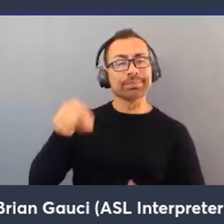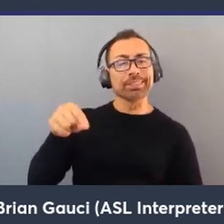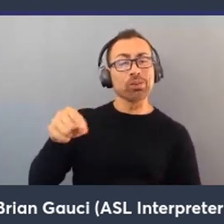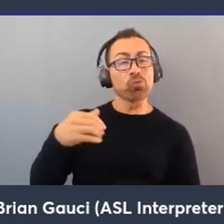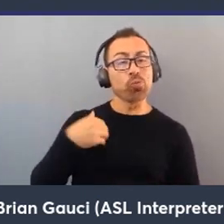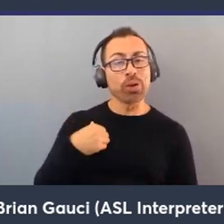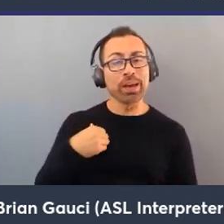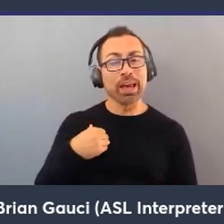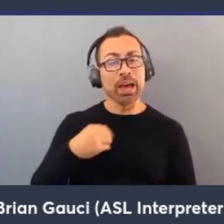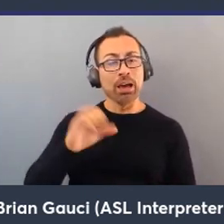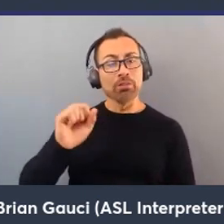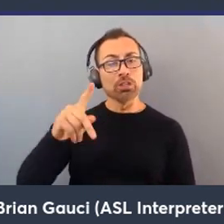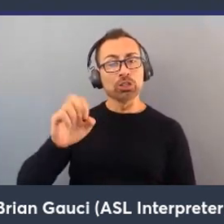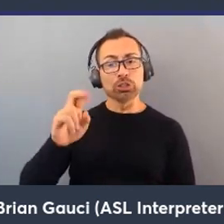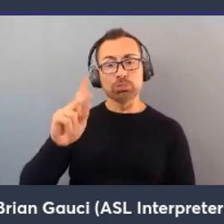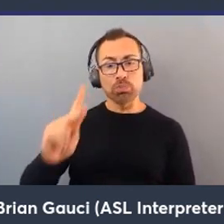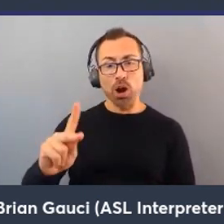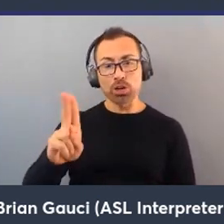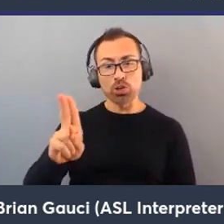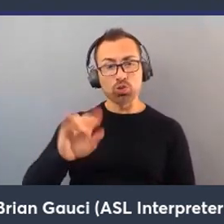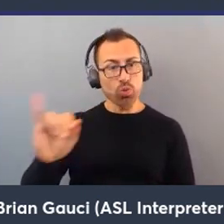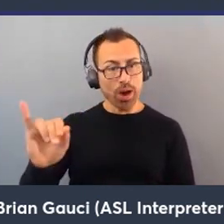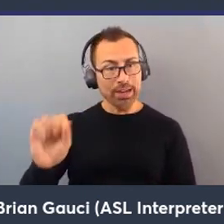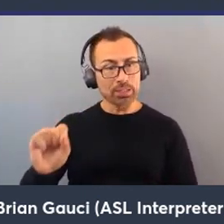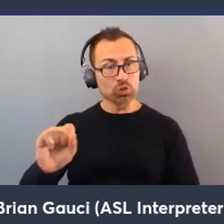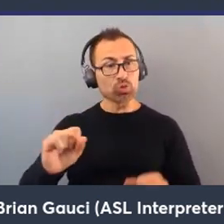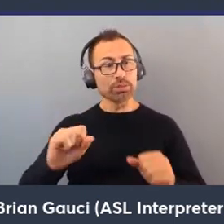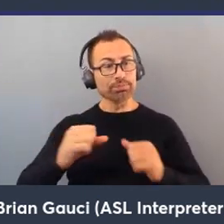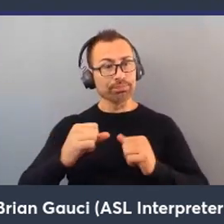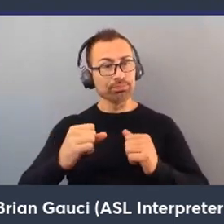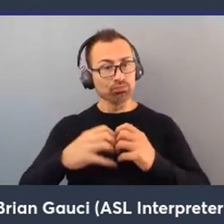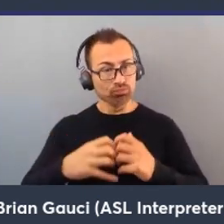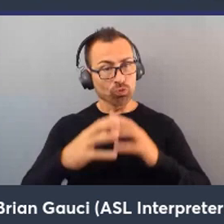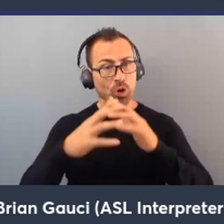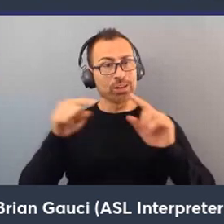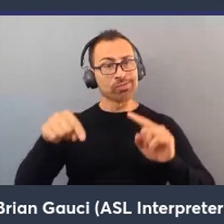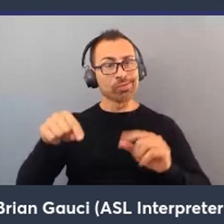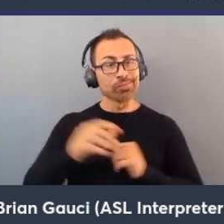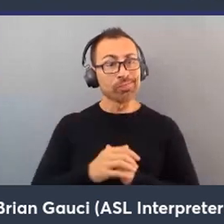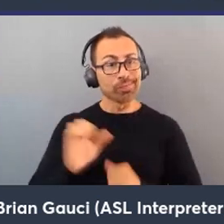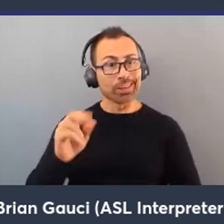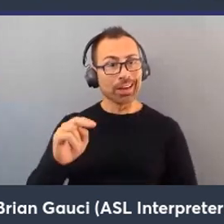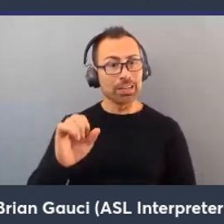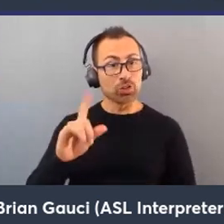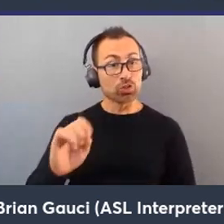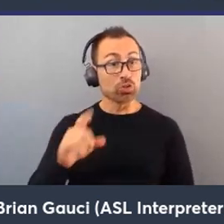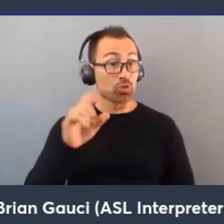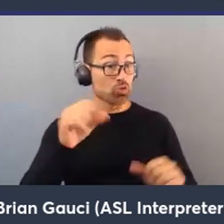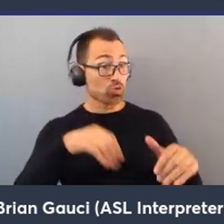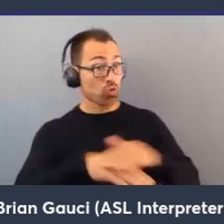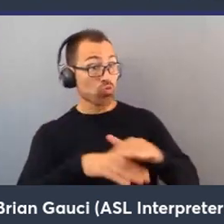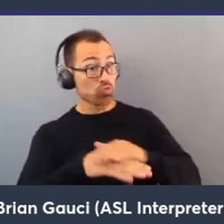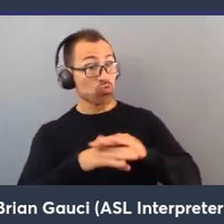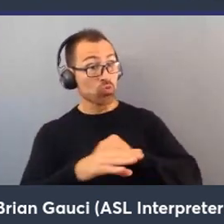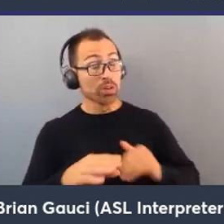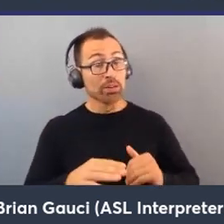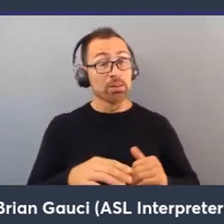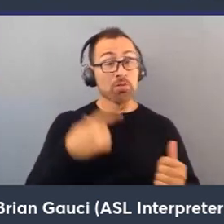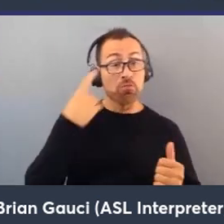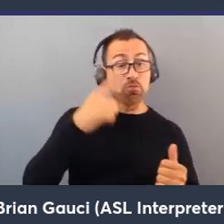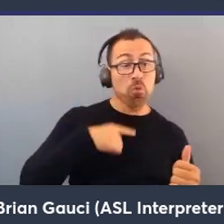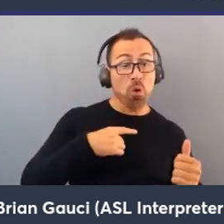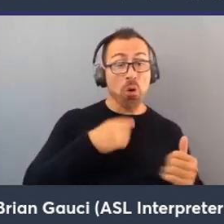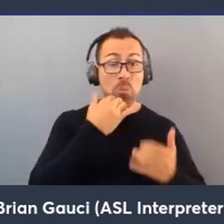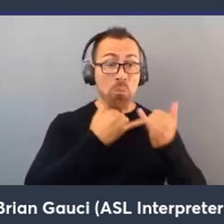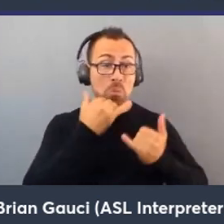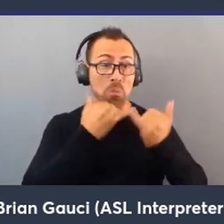the serverless console. So this will launch a Spark UI for your job that you can go in and debug your job, or kind of do whatever you want. Since you